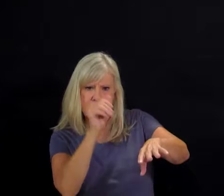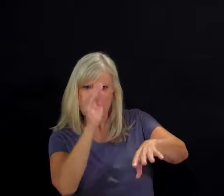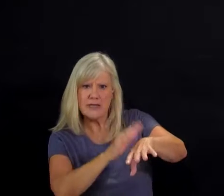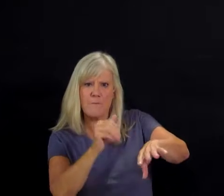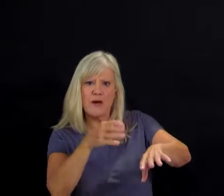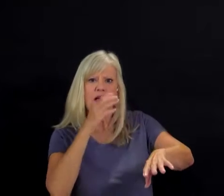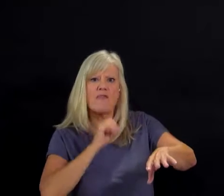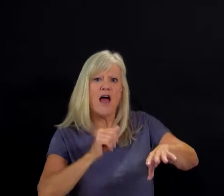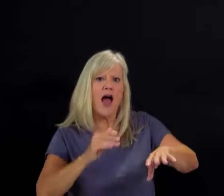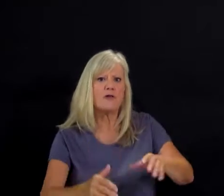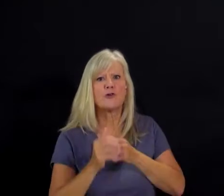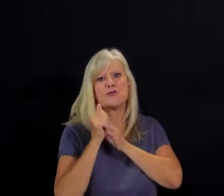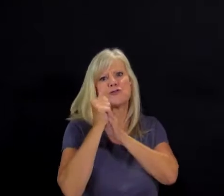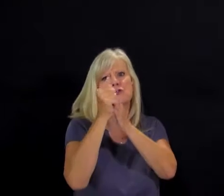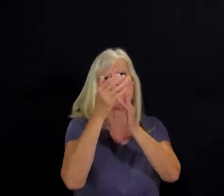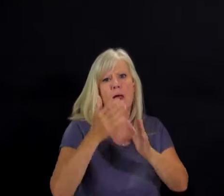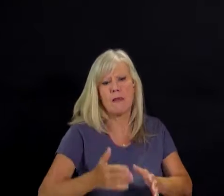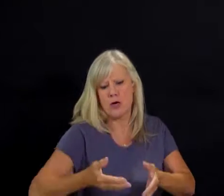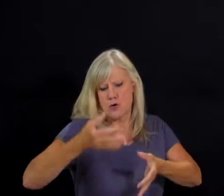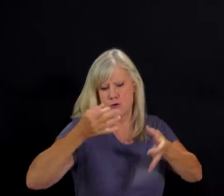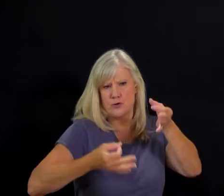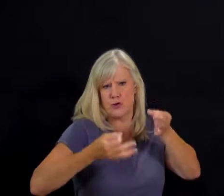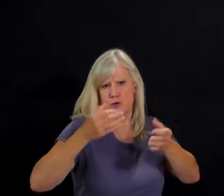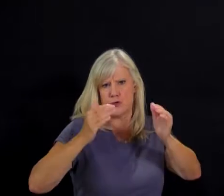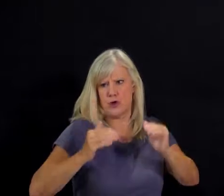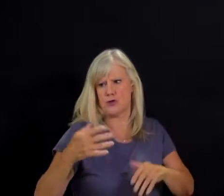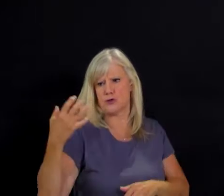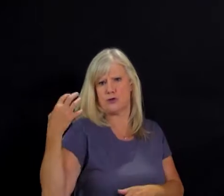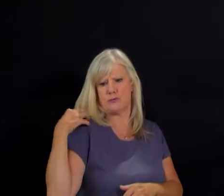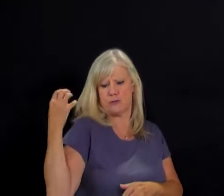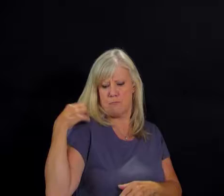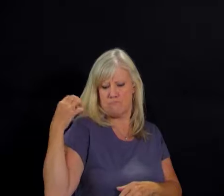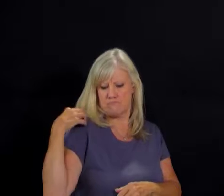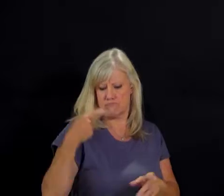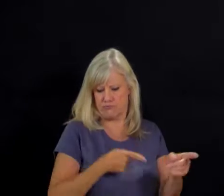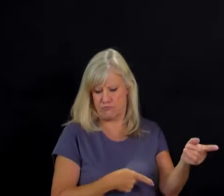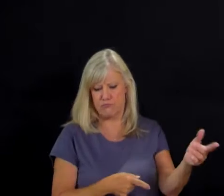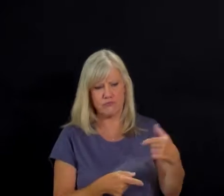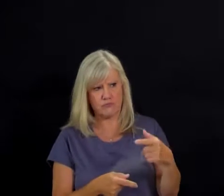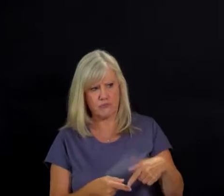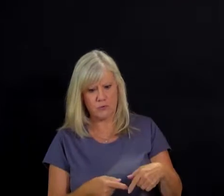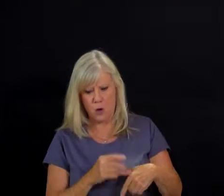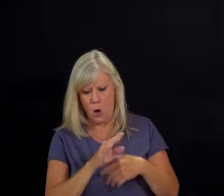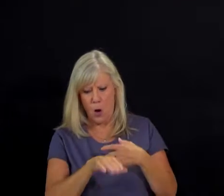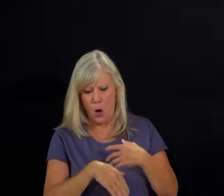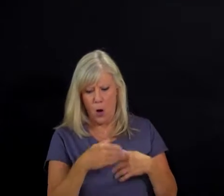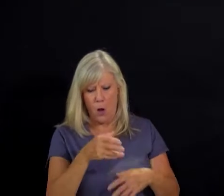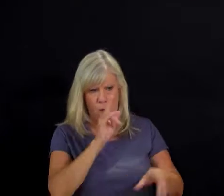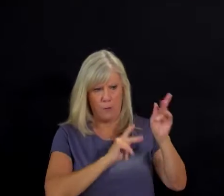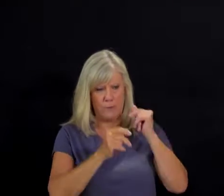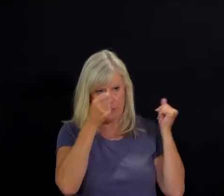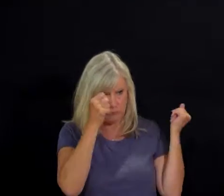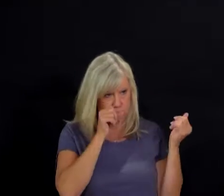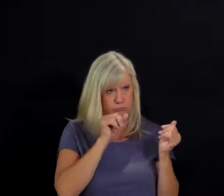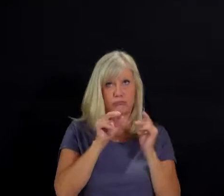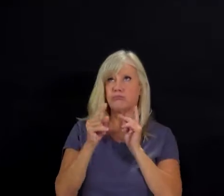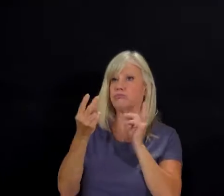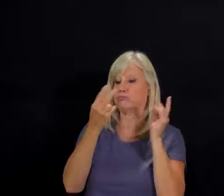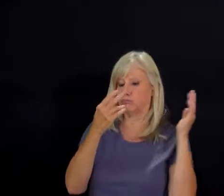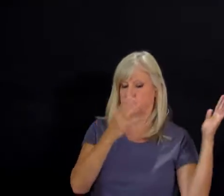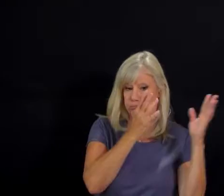elders, their leaders, their judges, and their officers. When they stood in ranks before